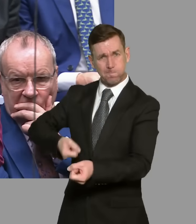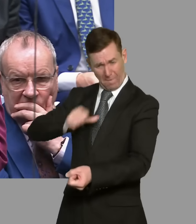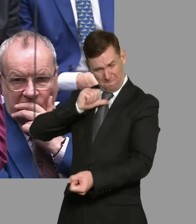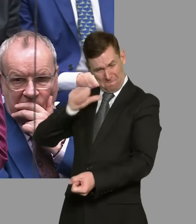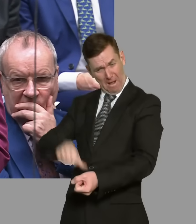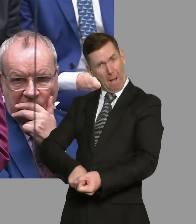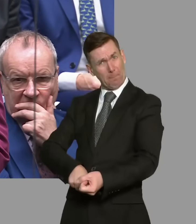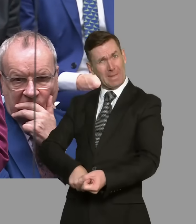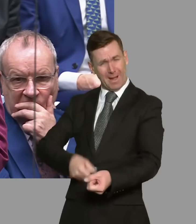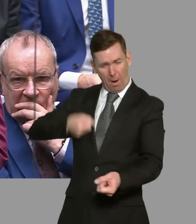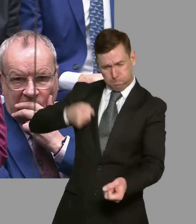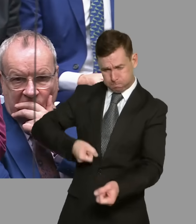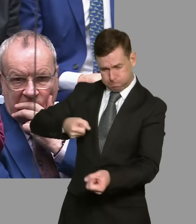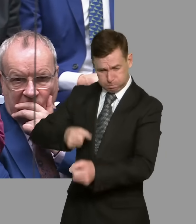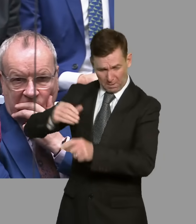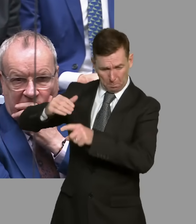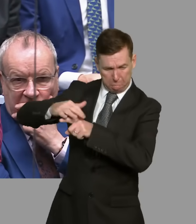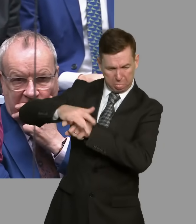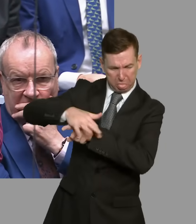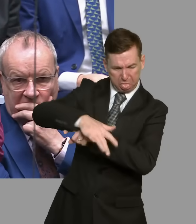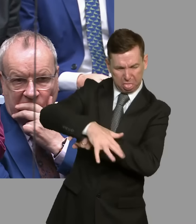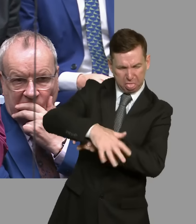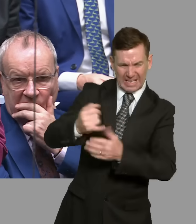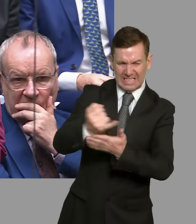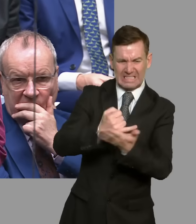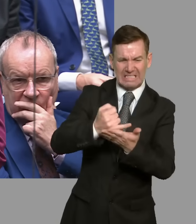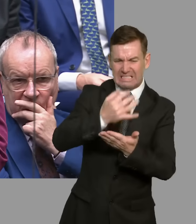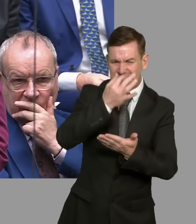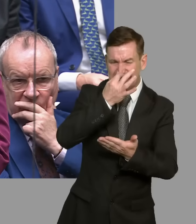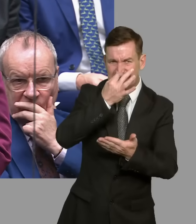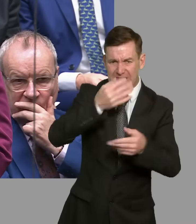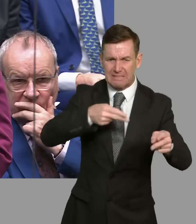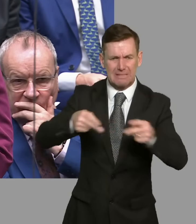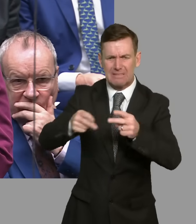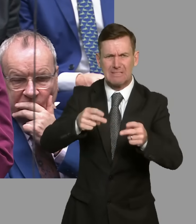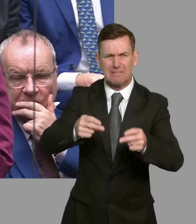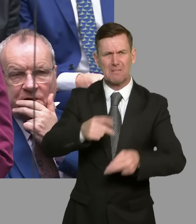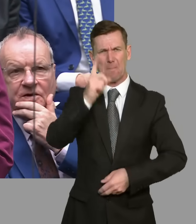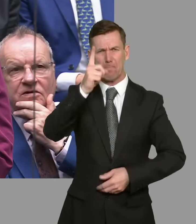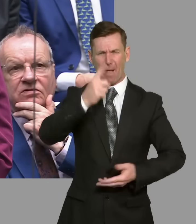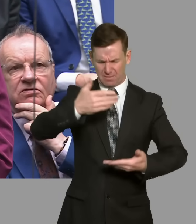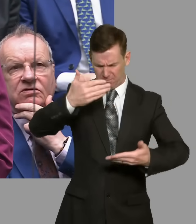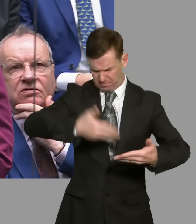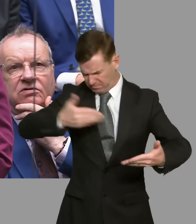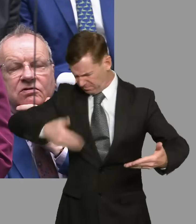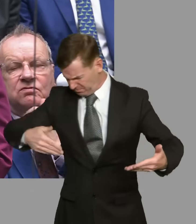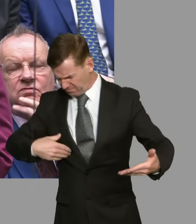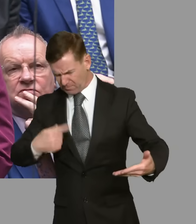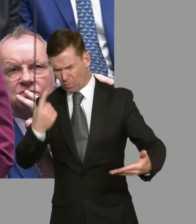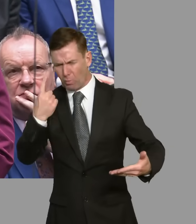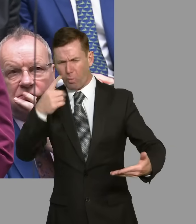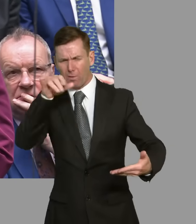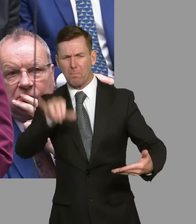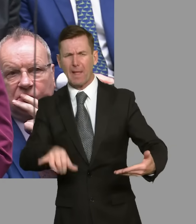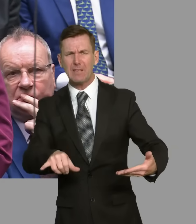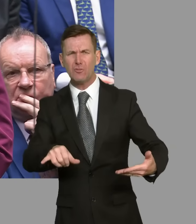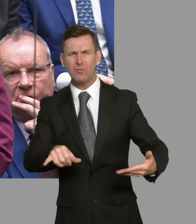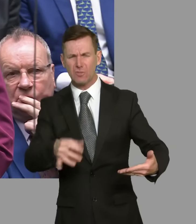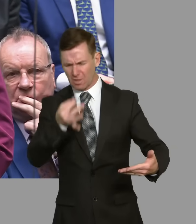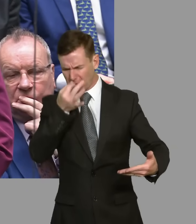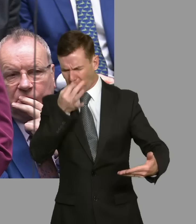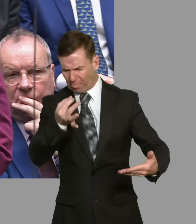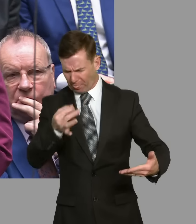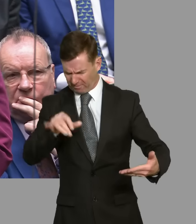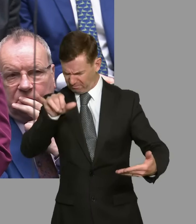page in this White Paper. Can the PM tell me why on earth this is the case, and when he will start working with farmers